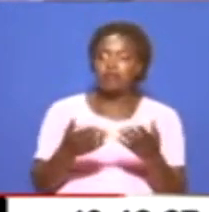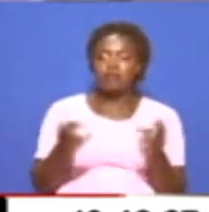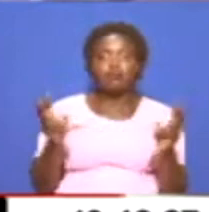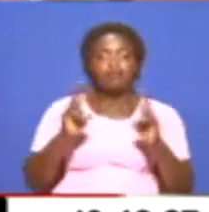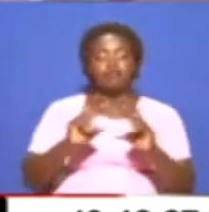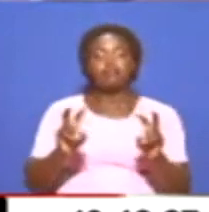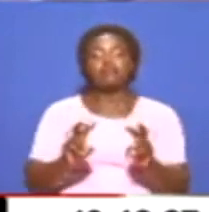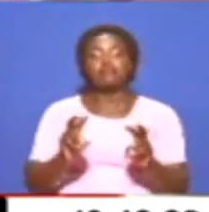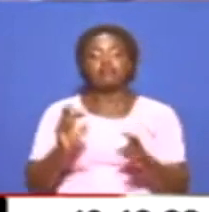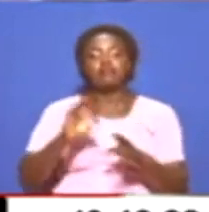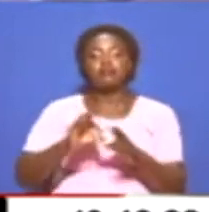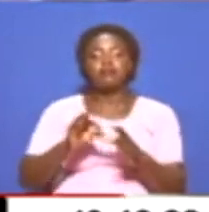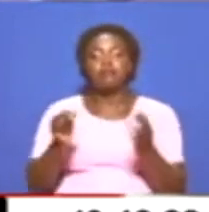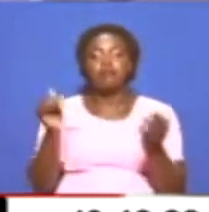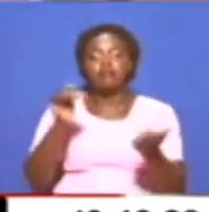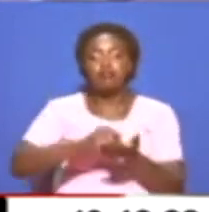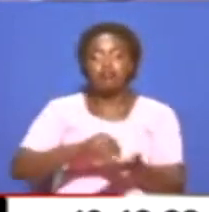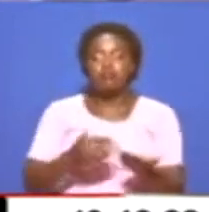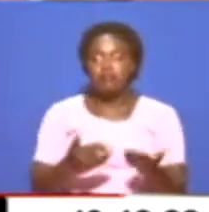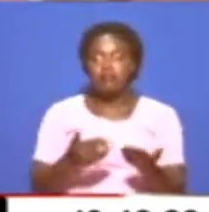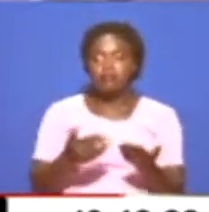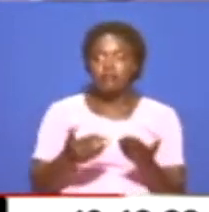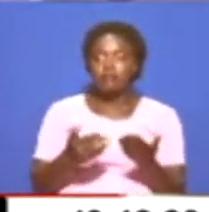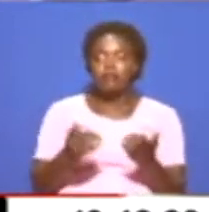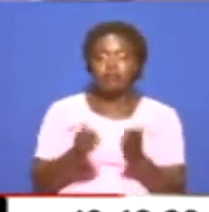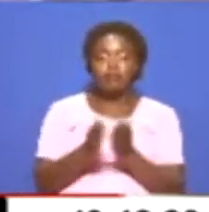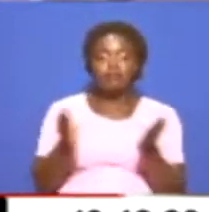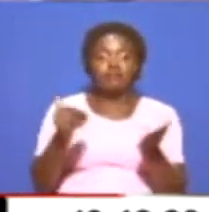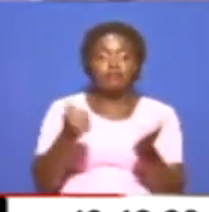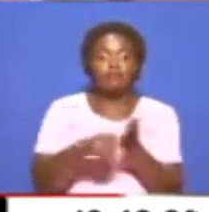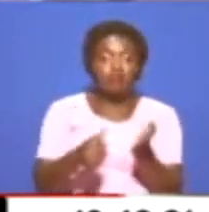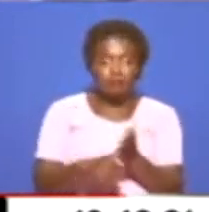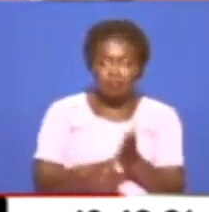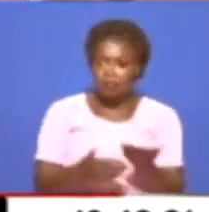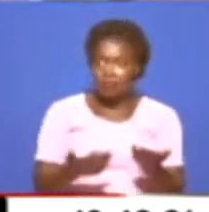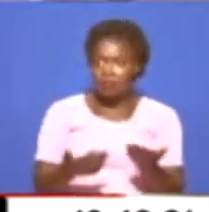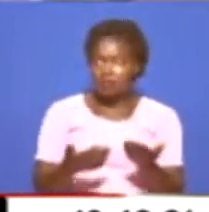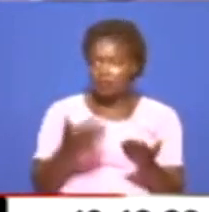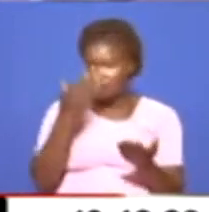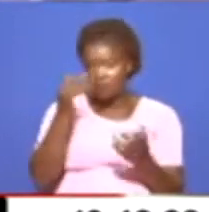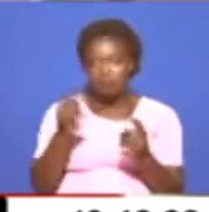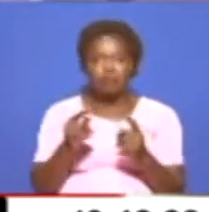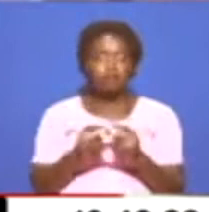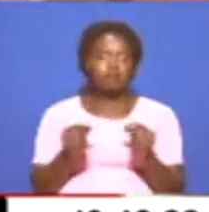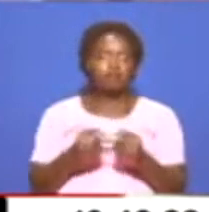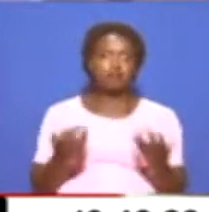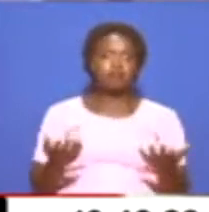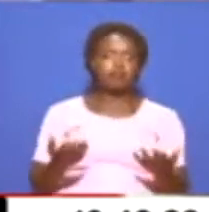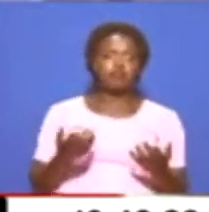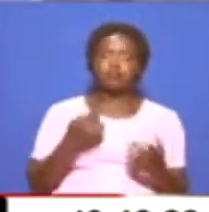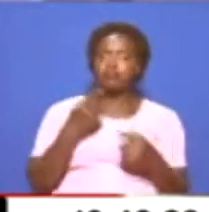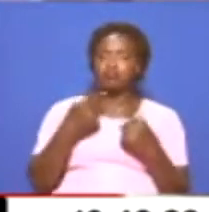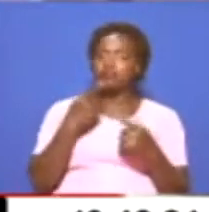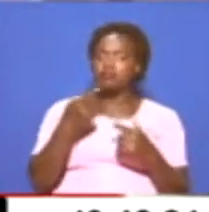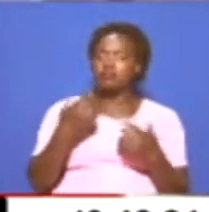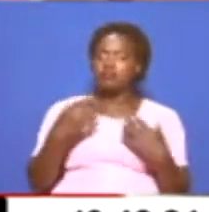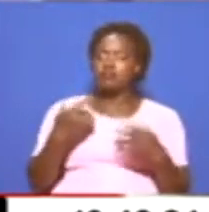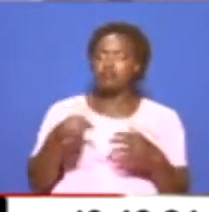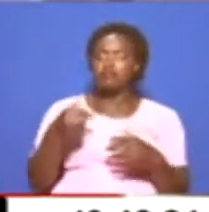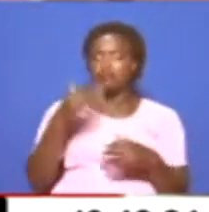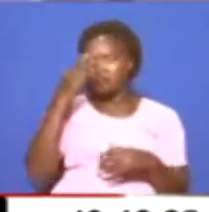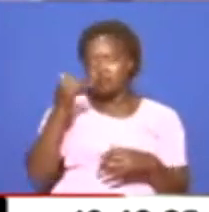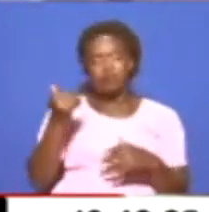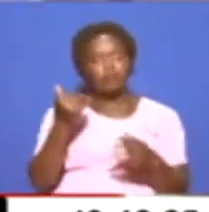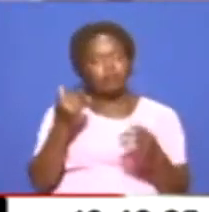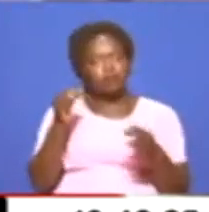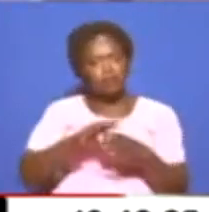turnout. Again, that will be a very big problem. Again, it's because of the messaging. Who do we tell our people? Why do people vote? If